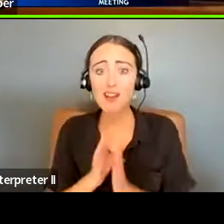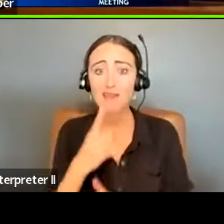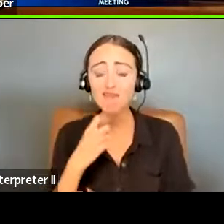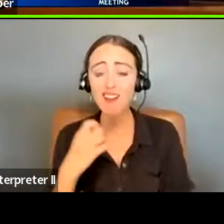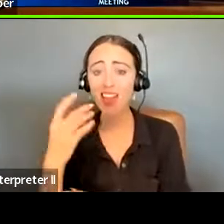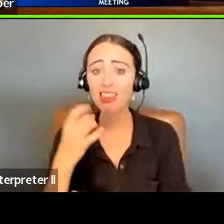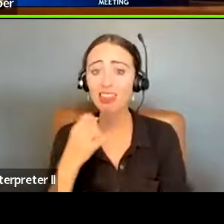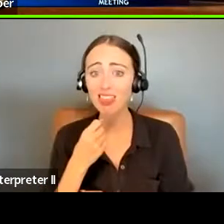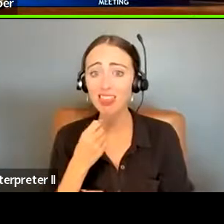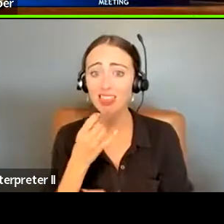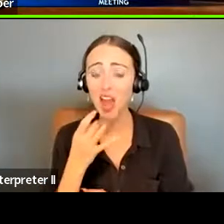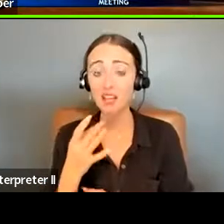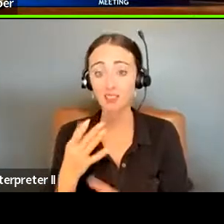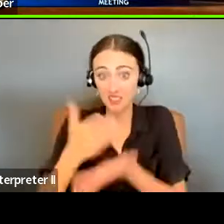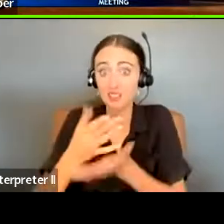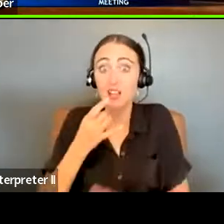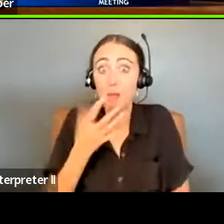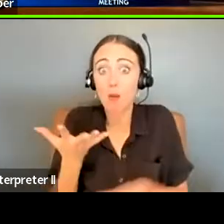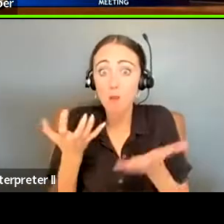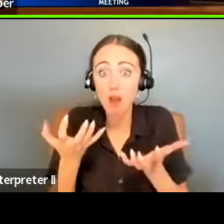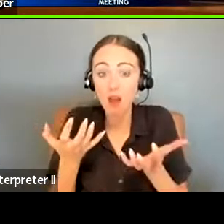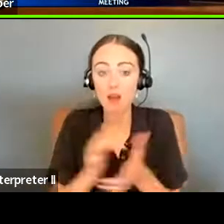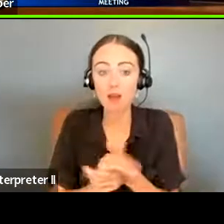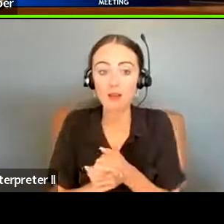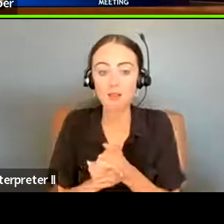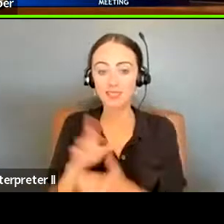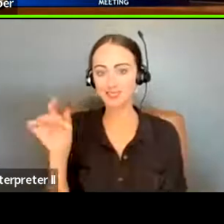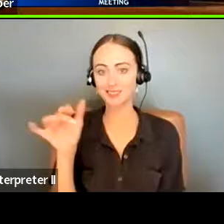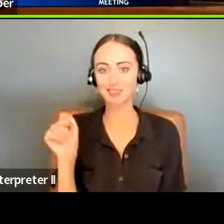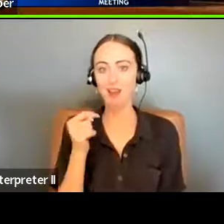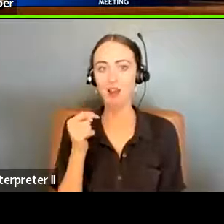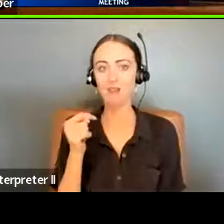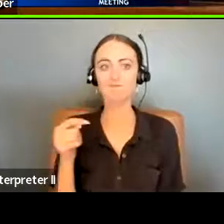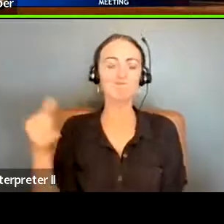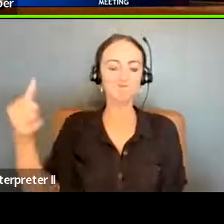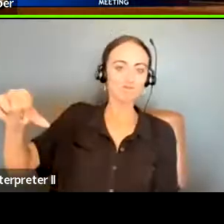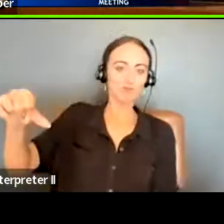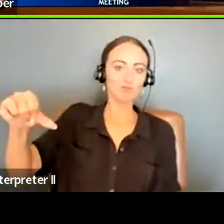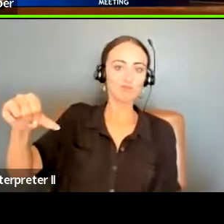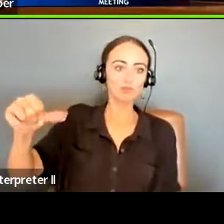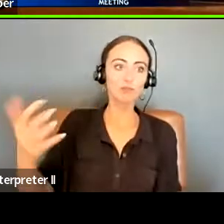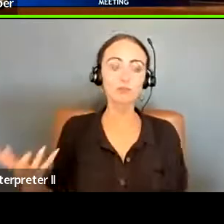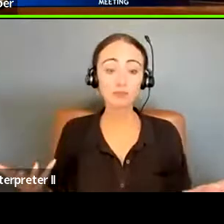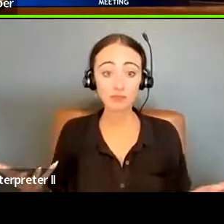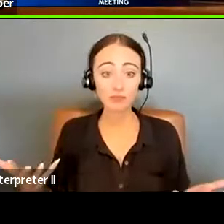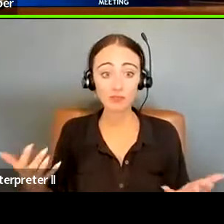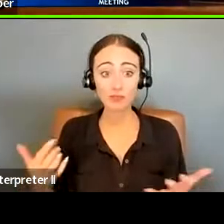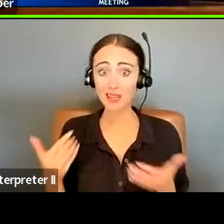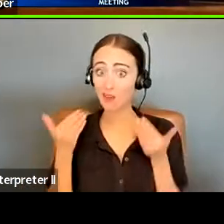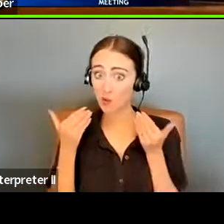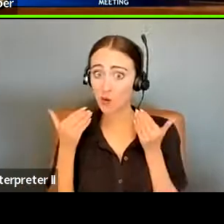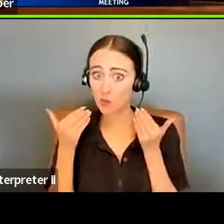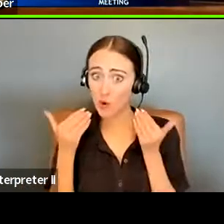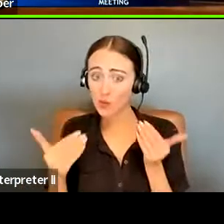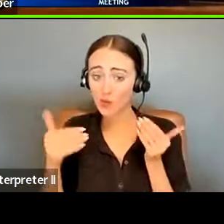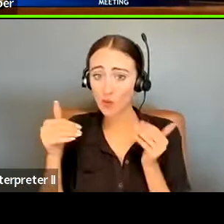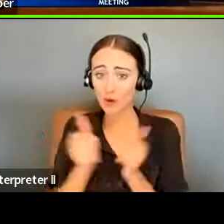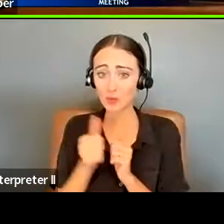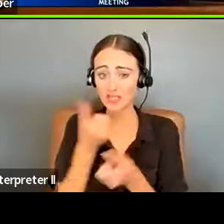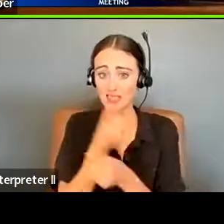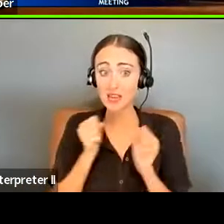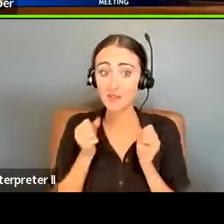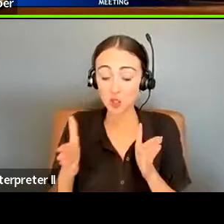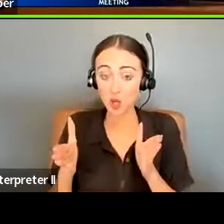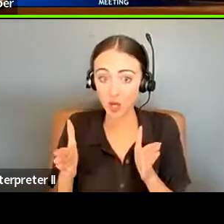I've asked for actually stop lights to be placed there, and DDOT engineers have denied it. So I'm saying if we're moving forward with this Safer Streets,